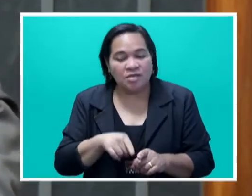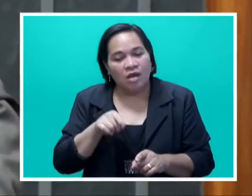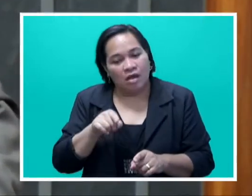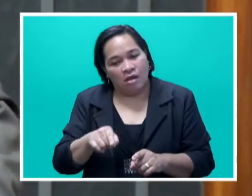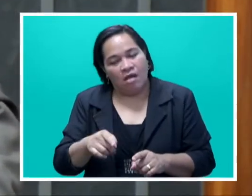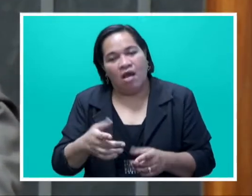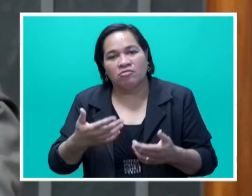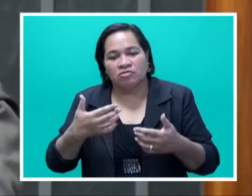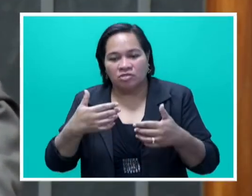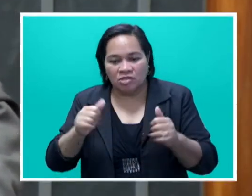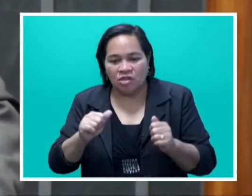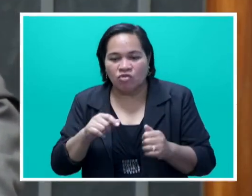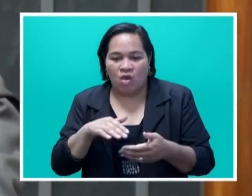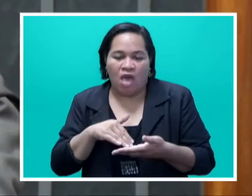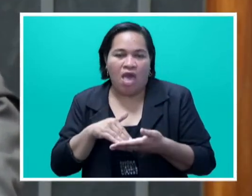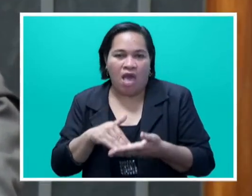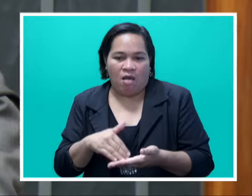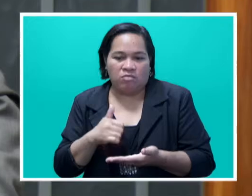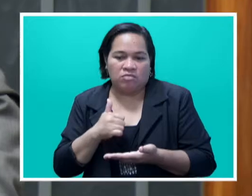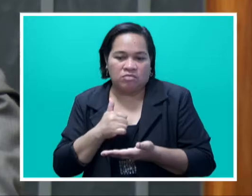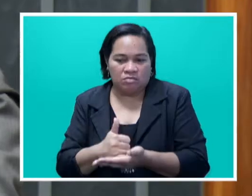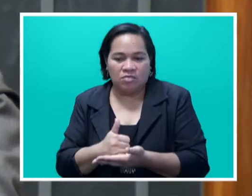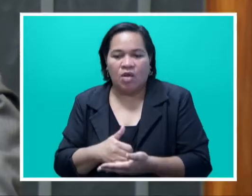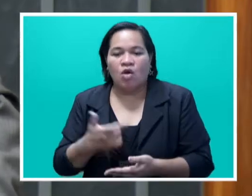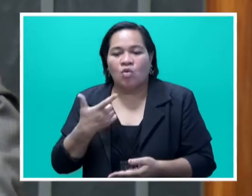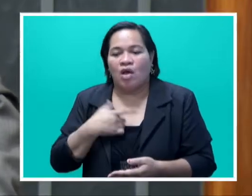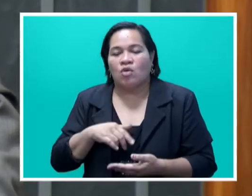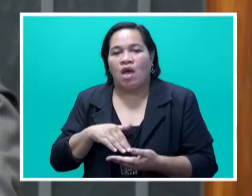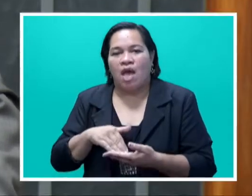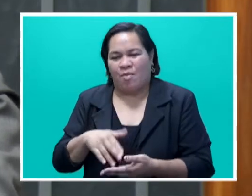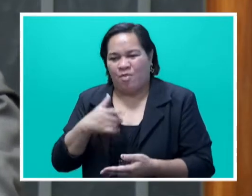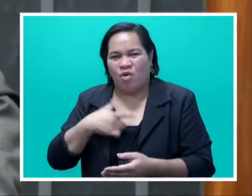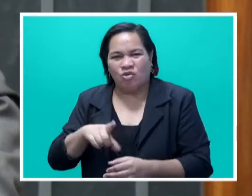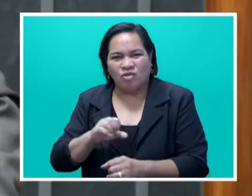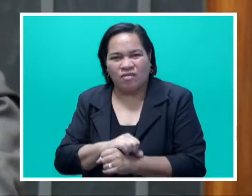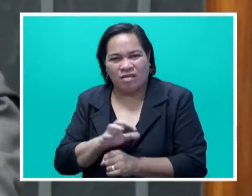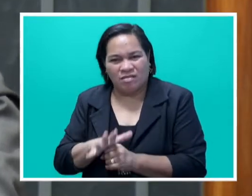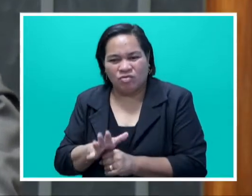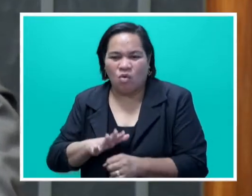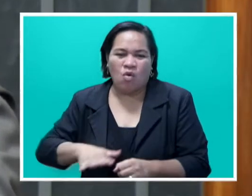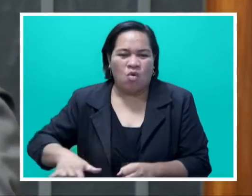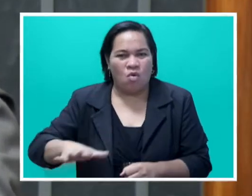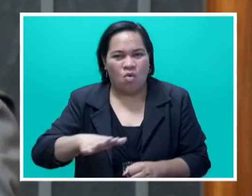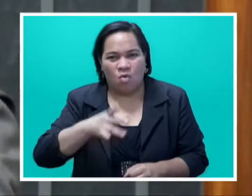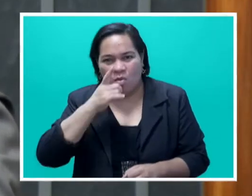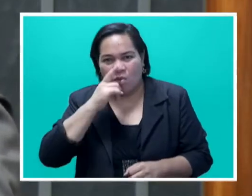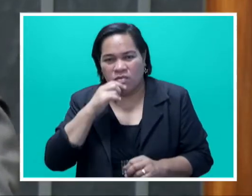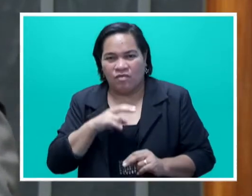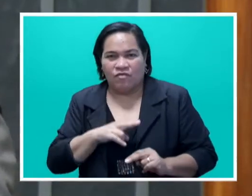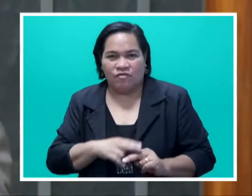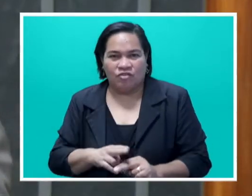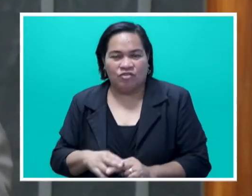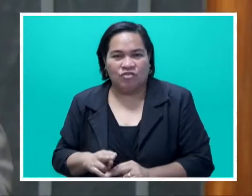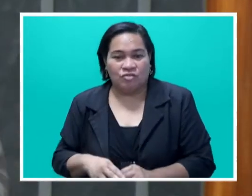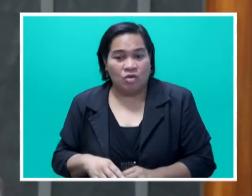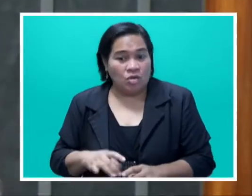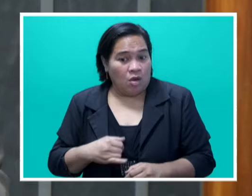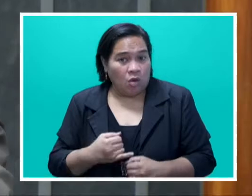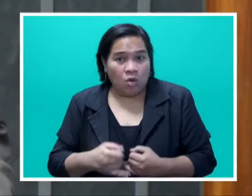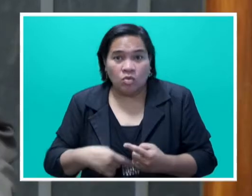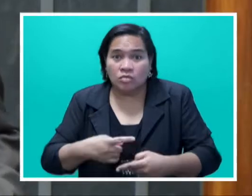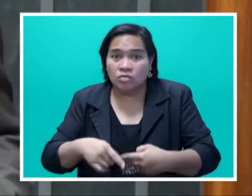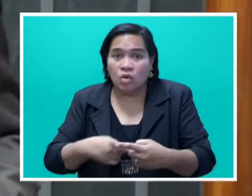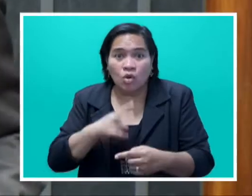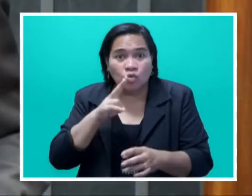to cushion the impact of this pandemic. As I have said before, Mr. Speaker, this has been sustained during the past 2